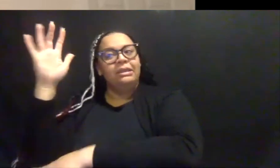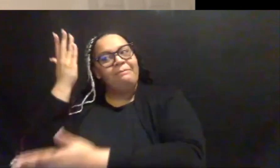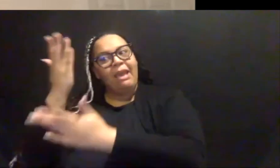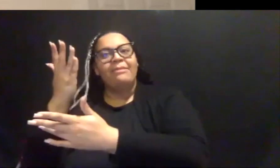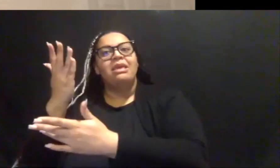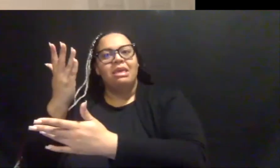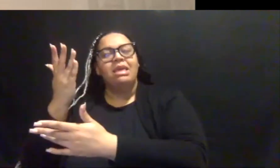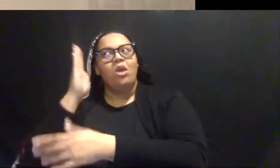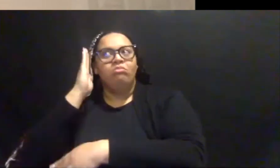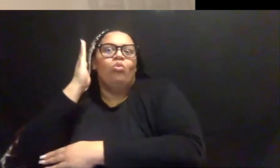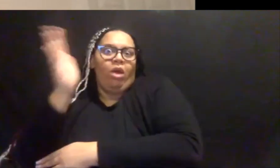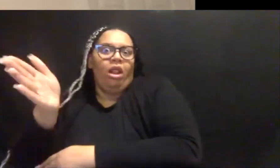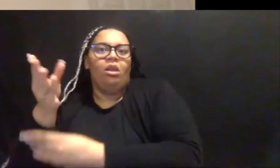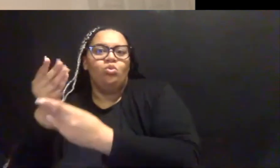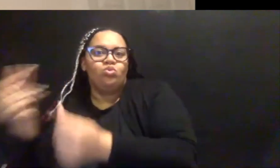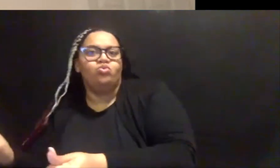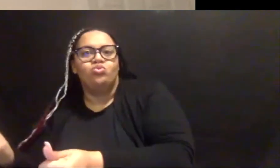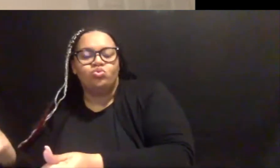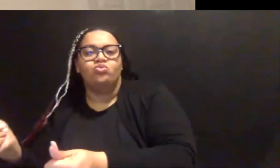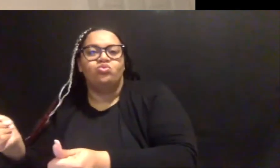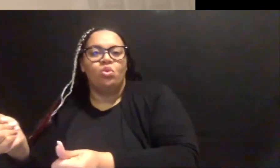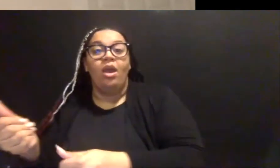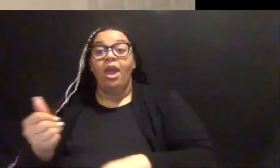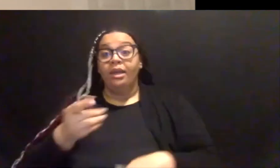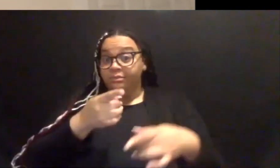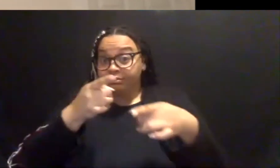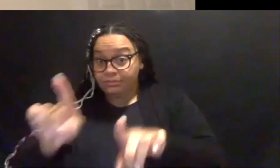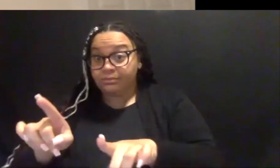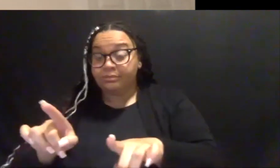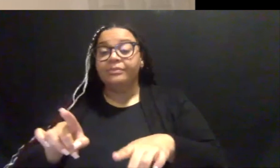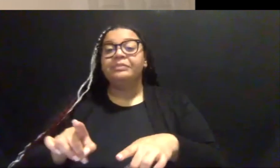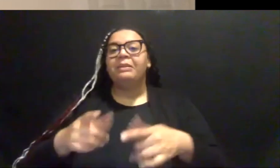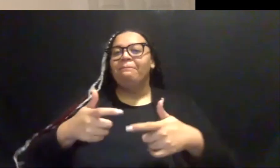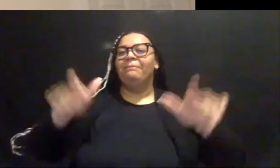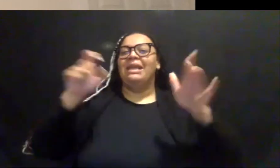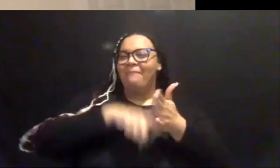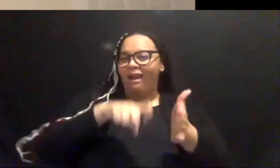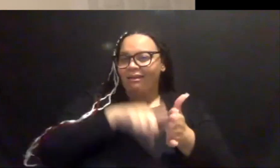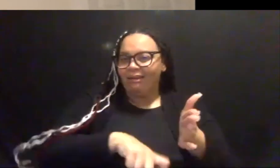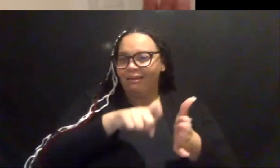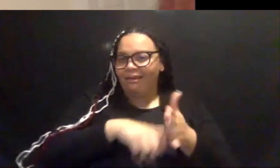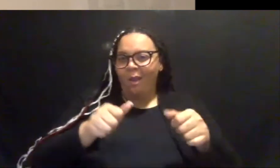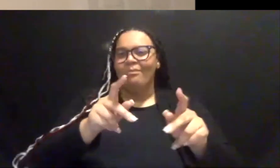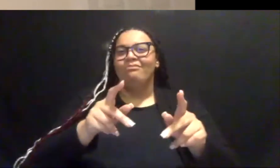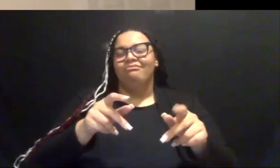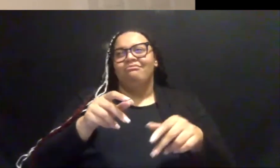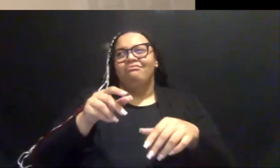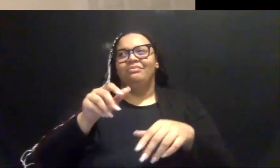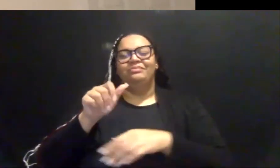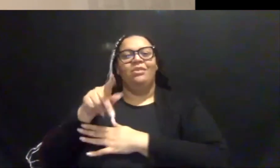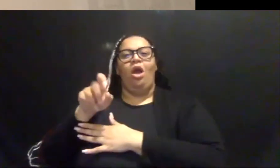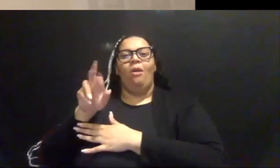So, for instance, this has happened. There are massive mining operations throughout Madagascar that just clear